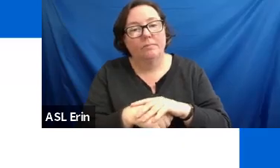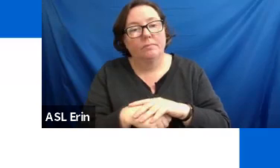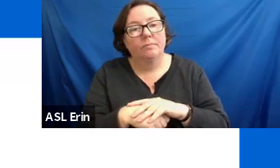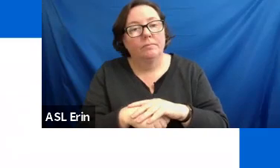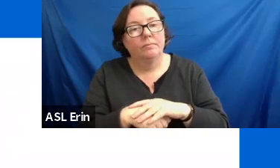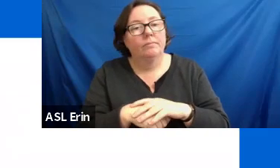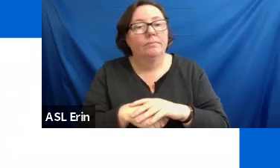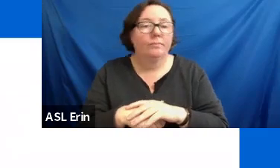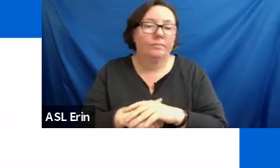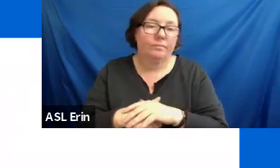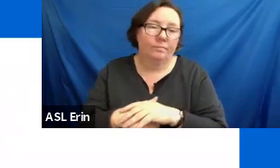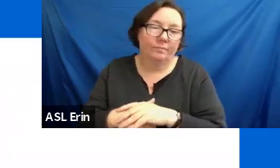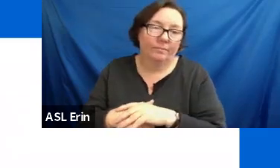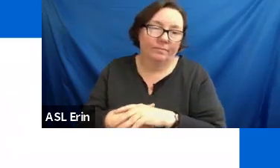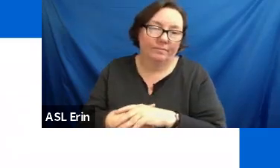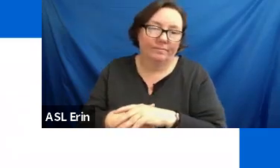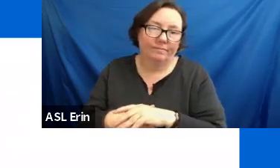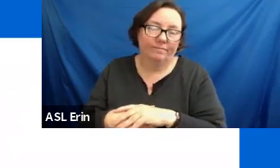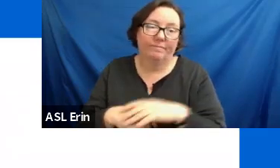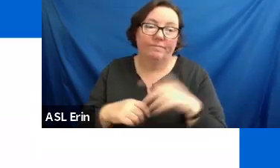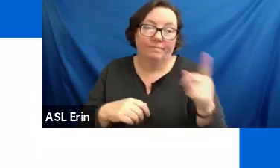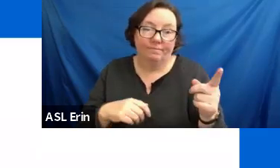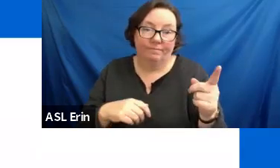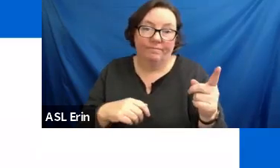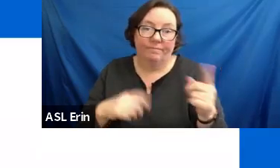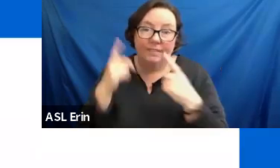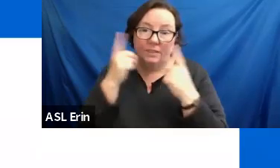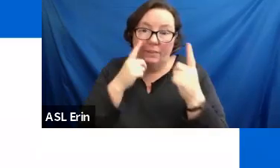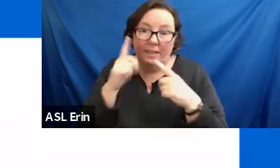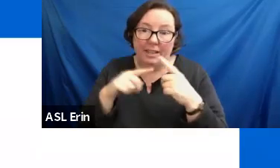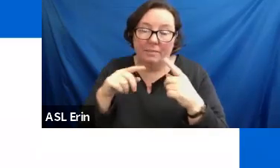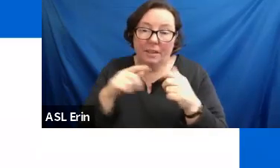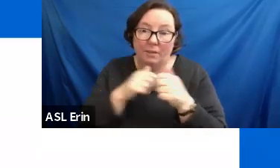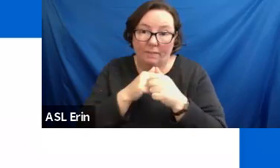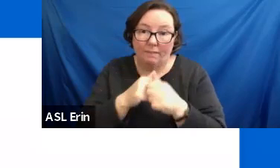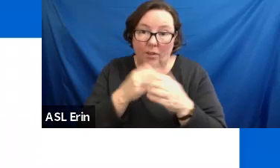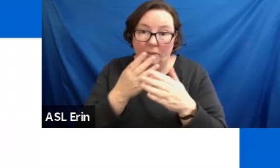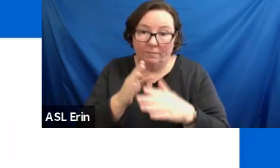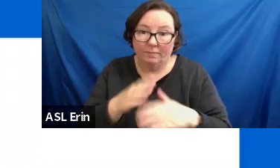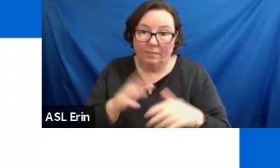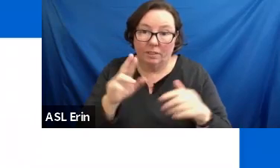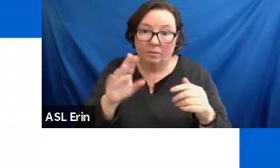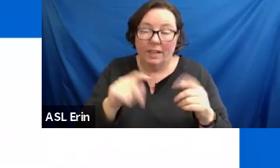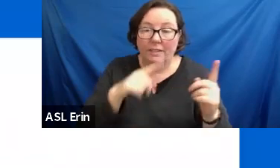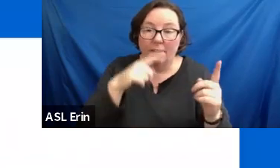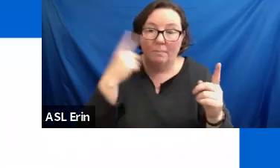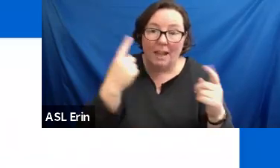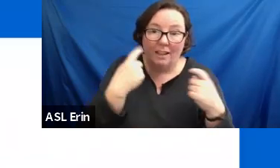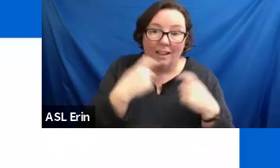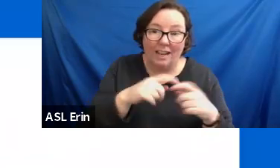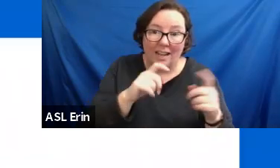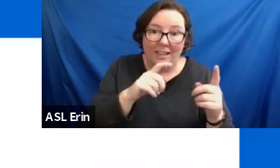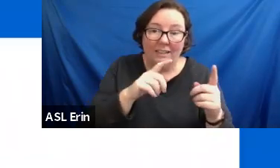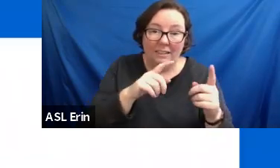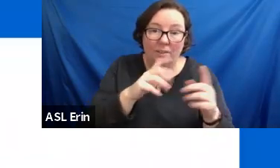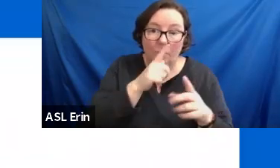Next slide, please. So as we think about invitations by race, the percentage of Black and Latinx students receiving an